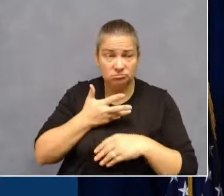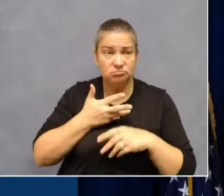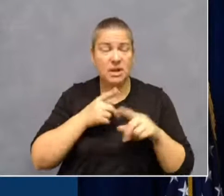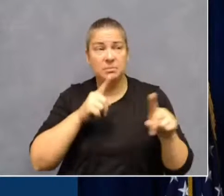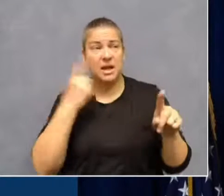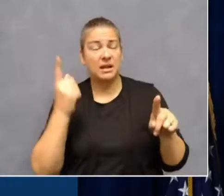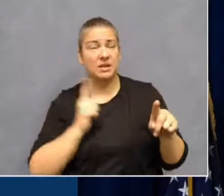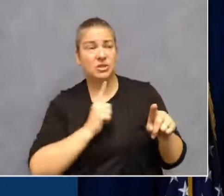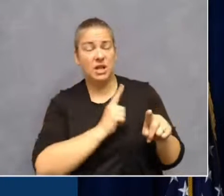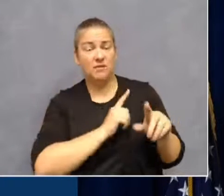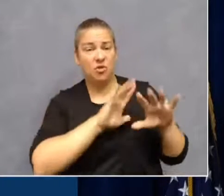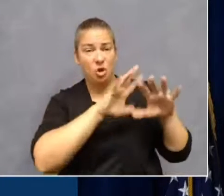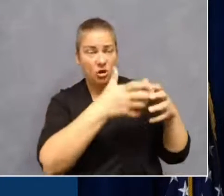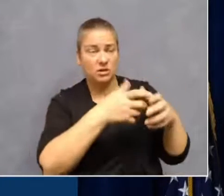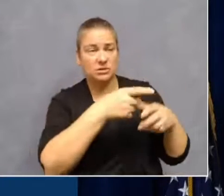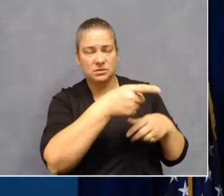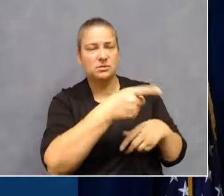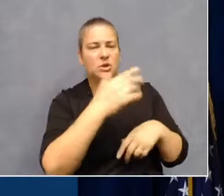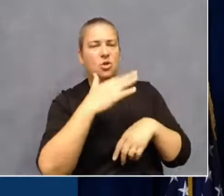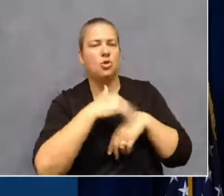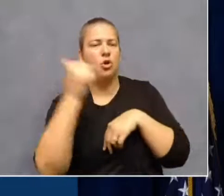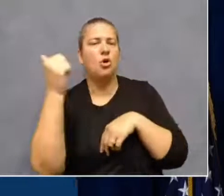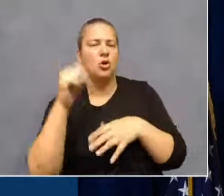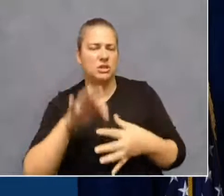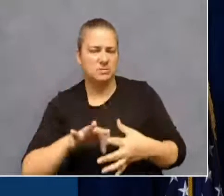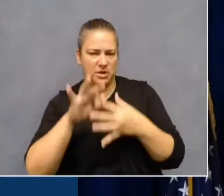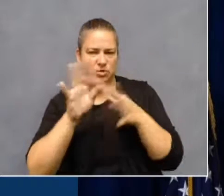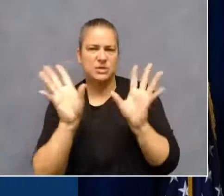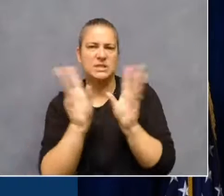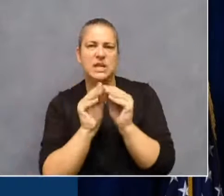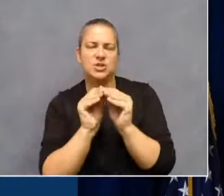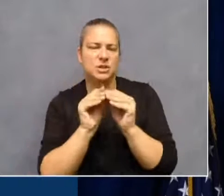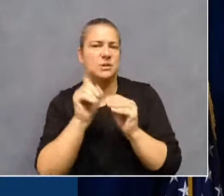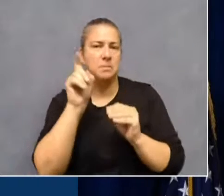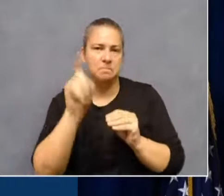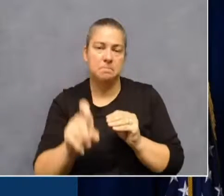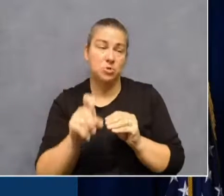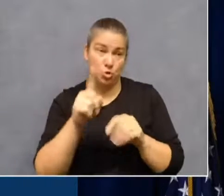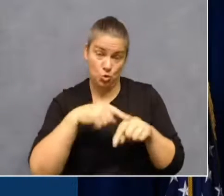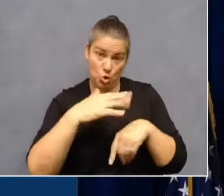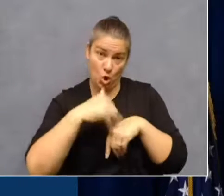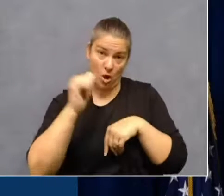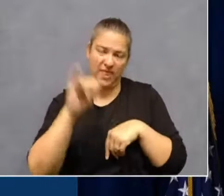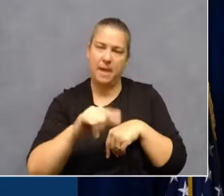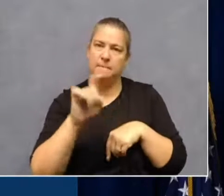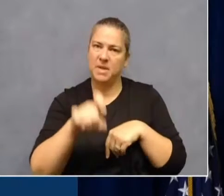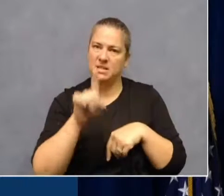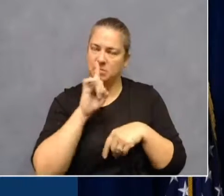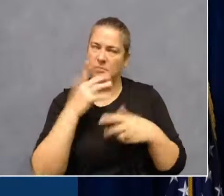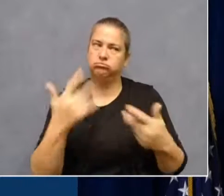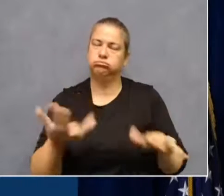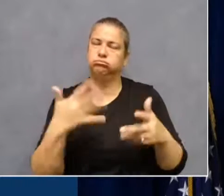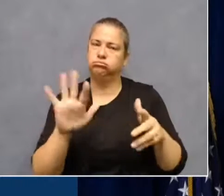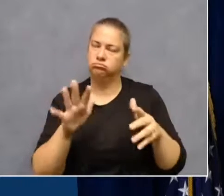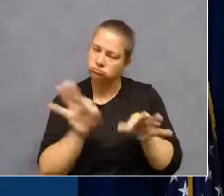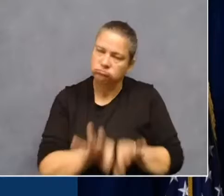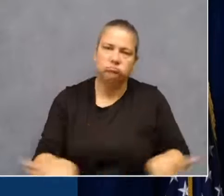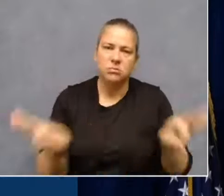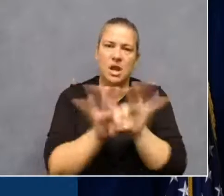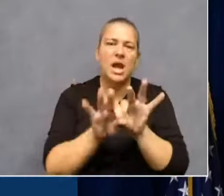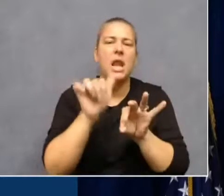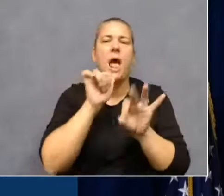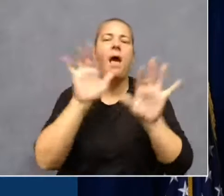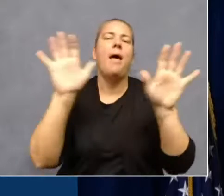is to call a special session. It has to be substantial, not window dressing, but a